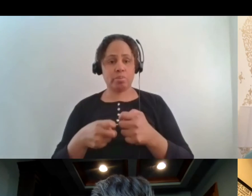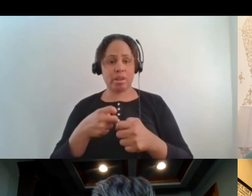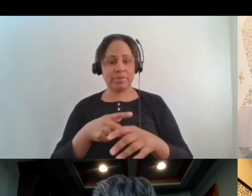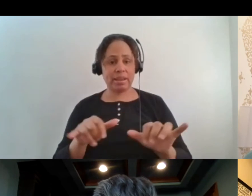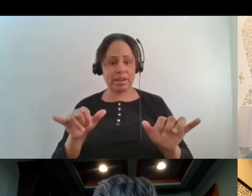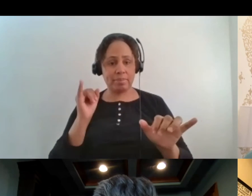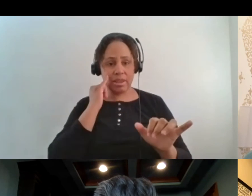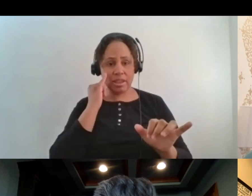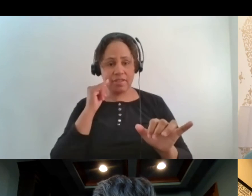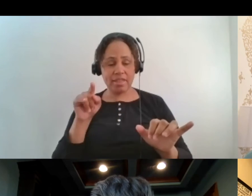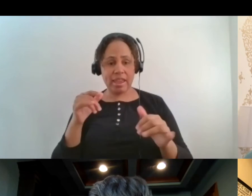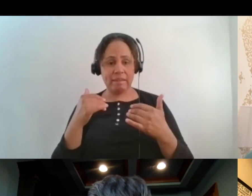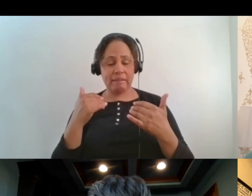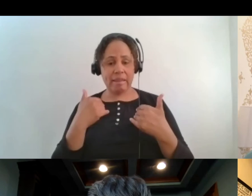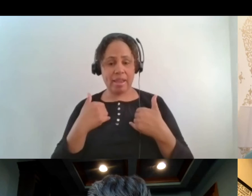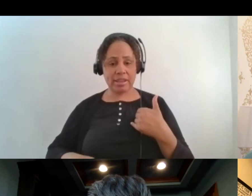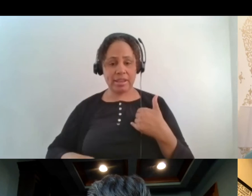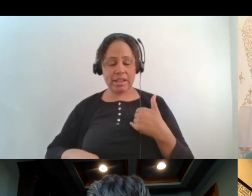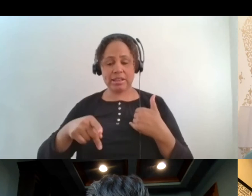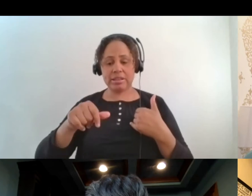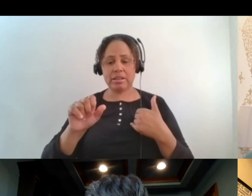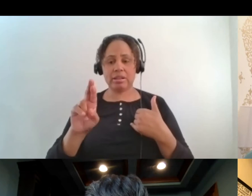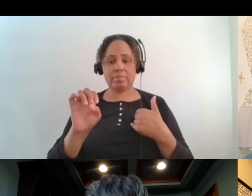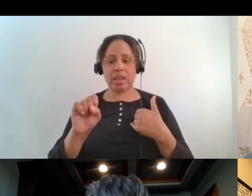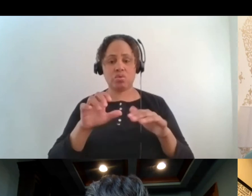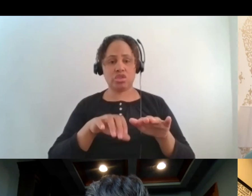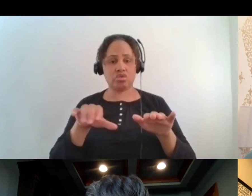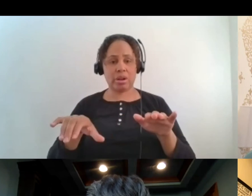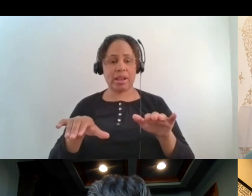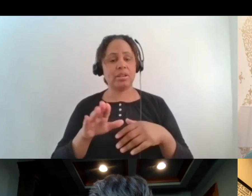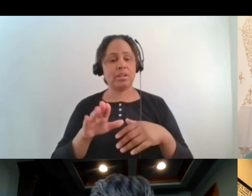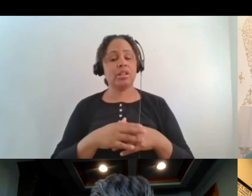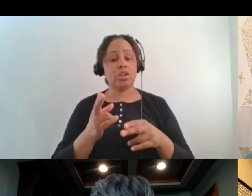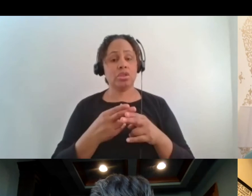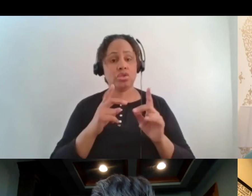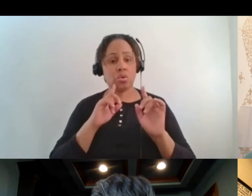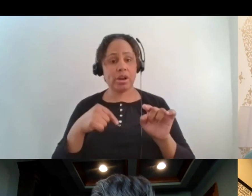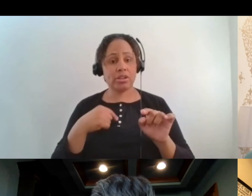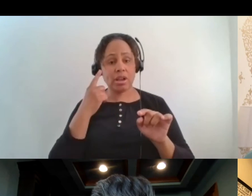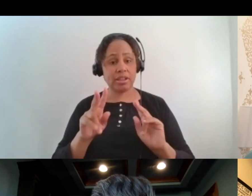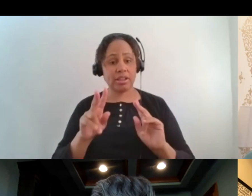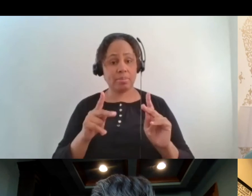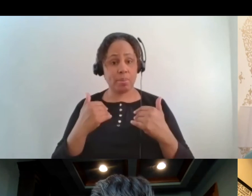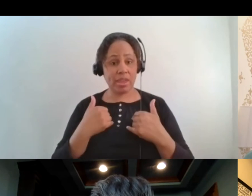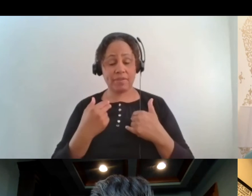for pancreas kidney transplant. So long and the short of it, I think, is the folks who have type 2